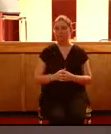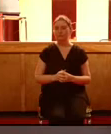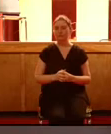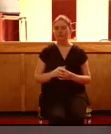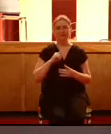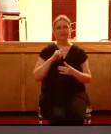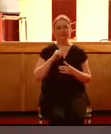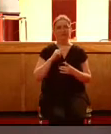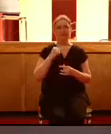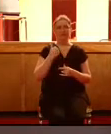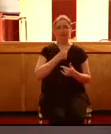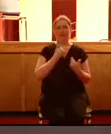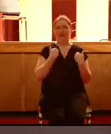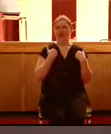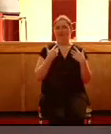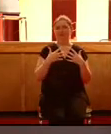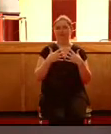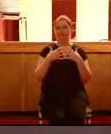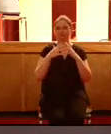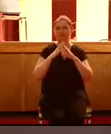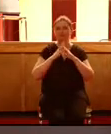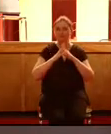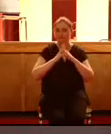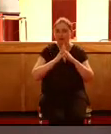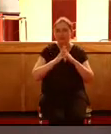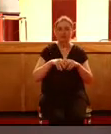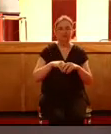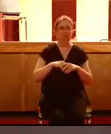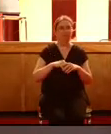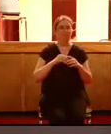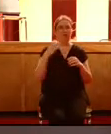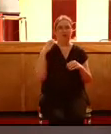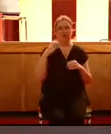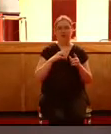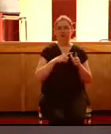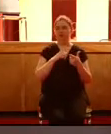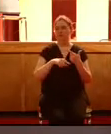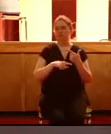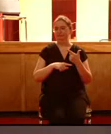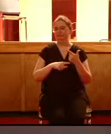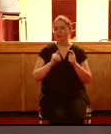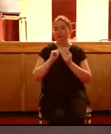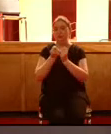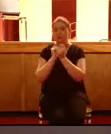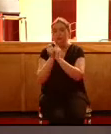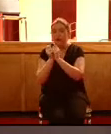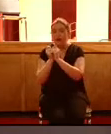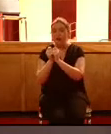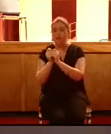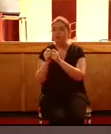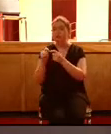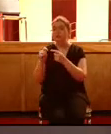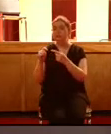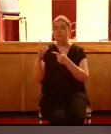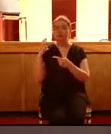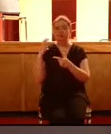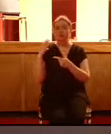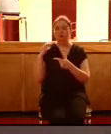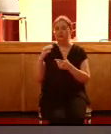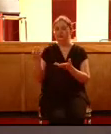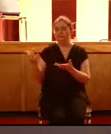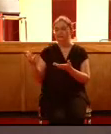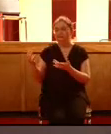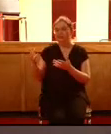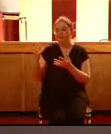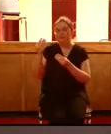When we have wrestling coaches, track coaches, other activities reaching out to the community asking for